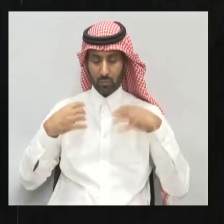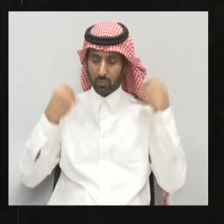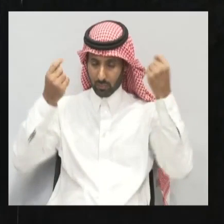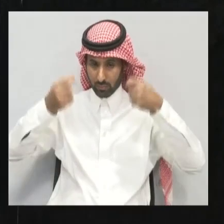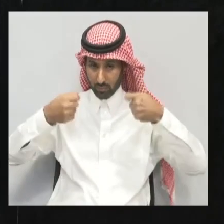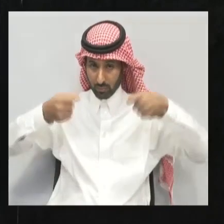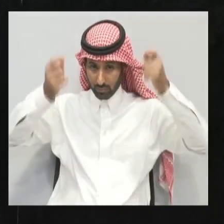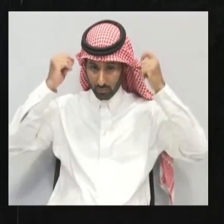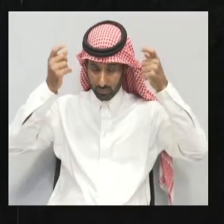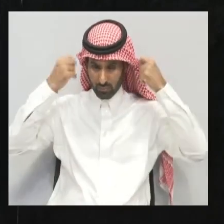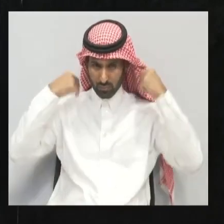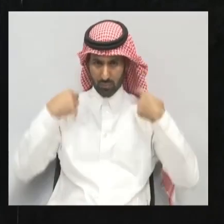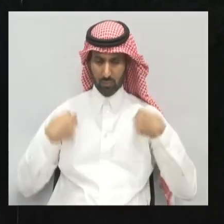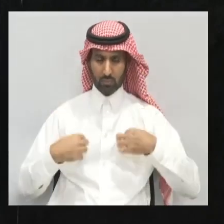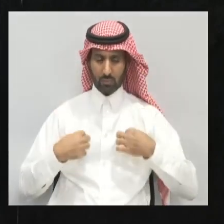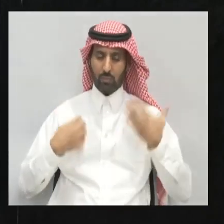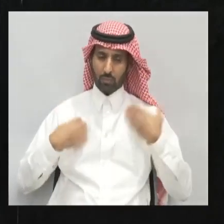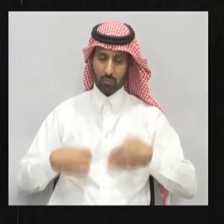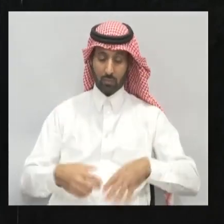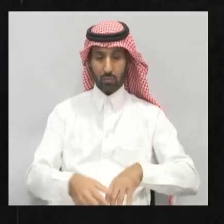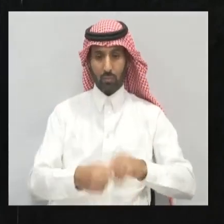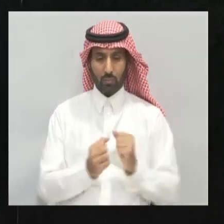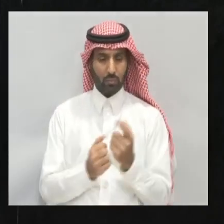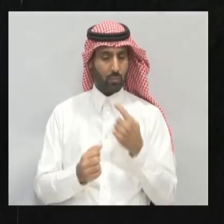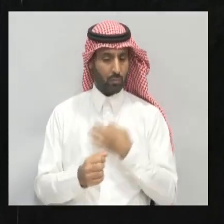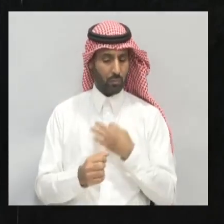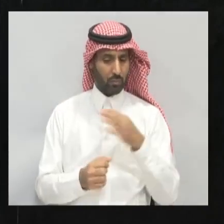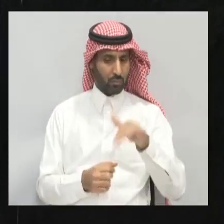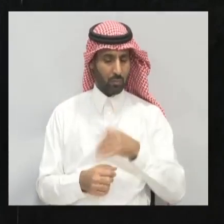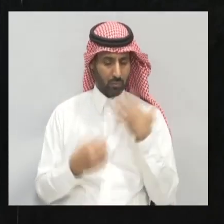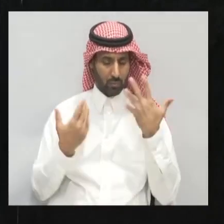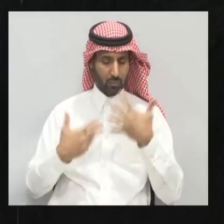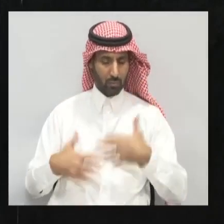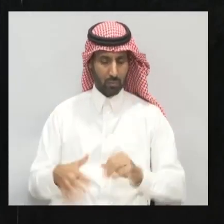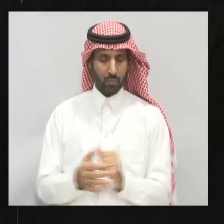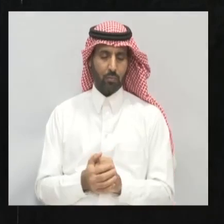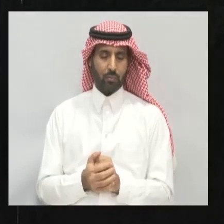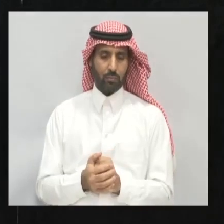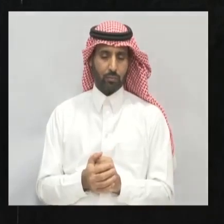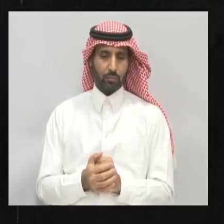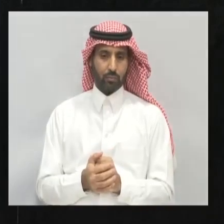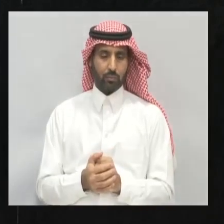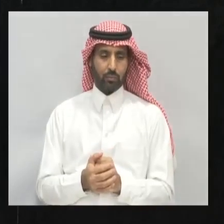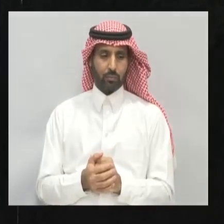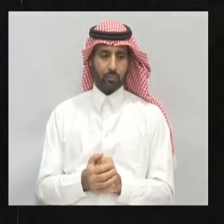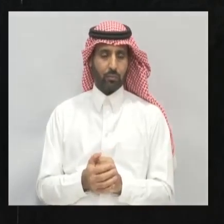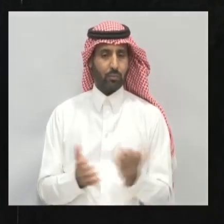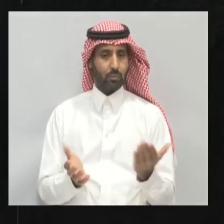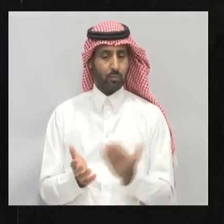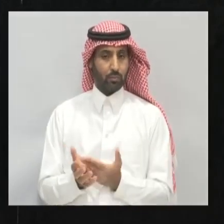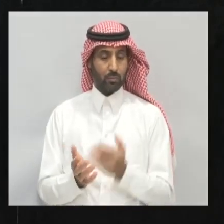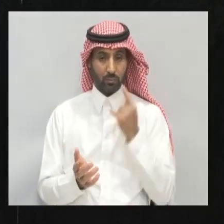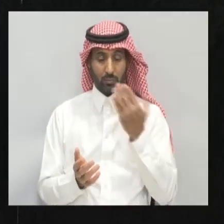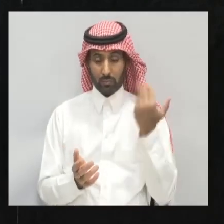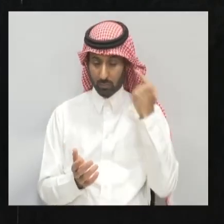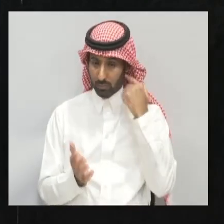read, what kind of clothes that visitors or people who went to the Iguazu Park will wear. So we'll go